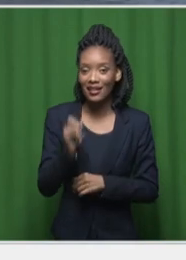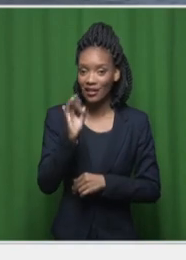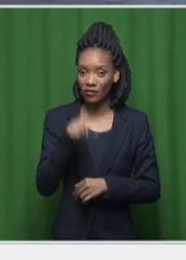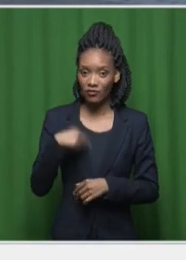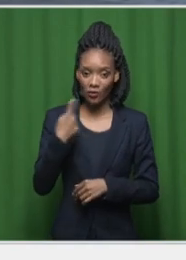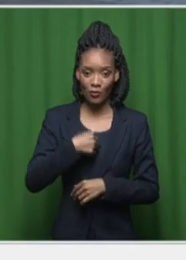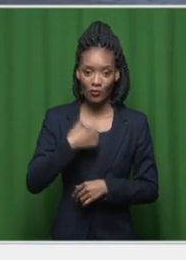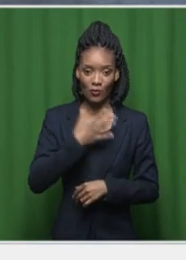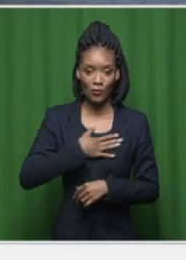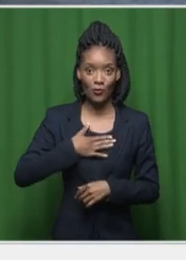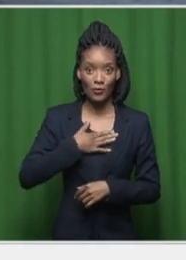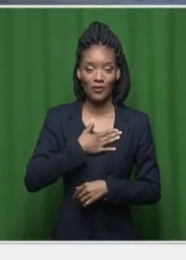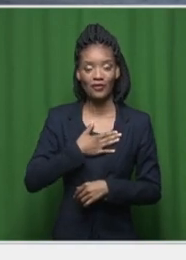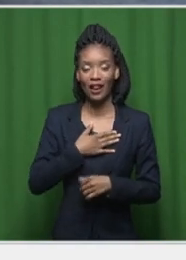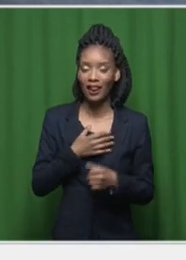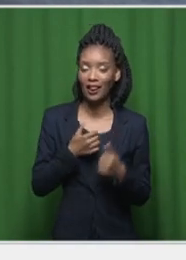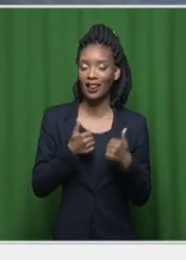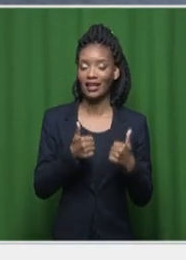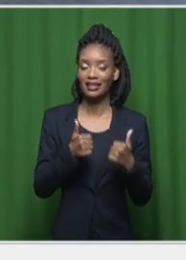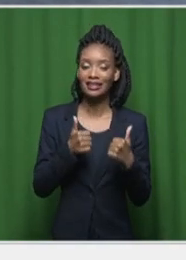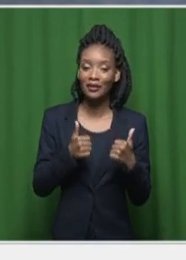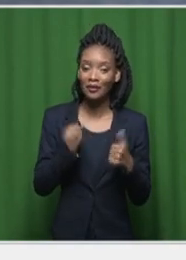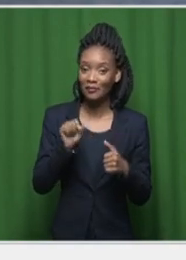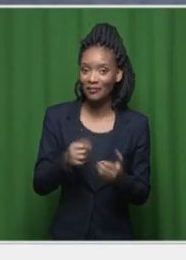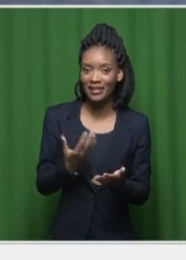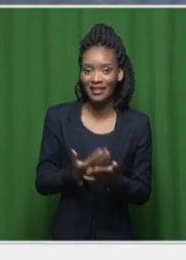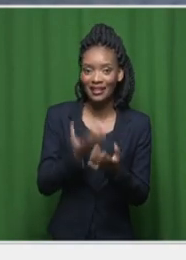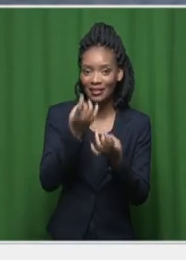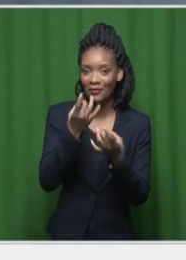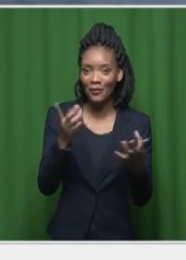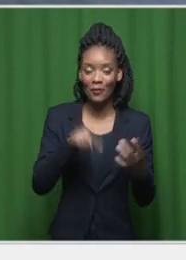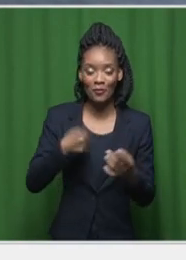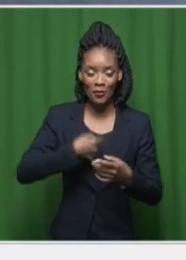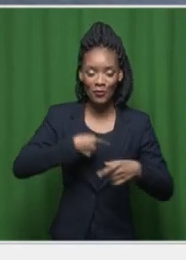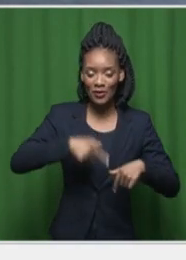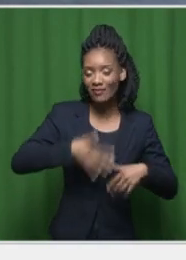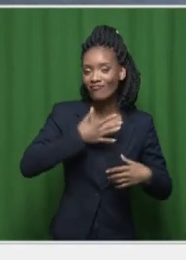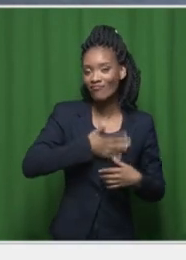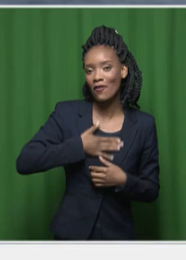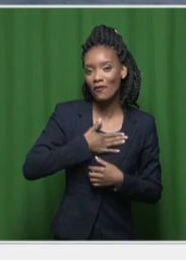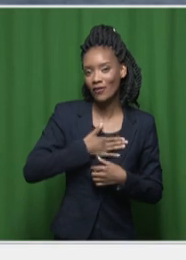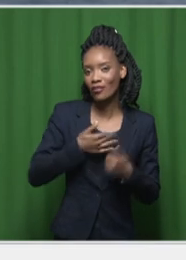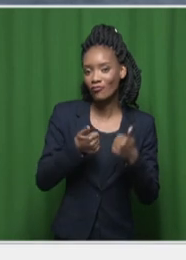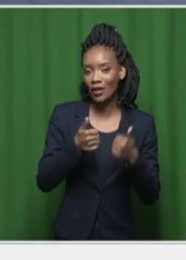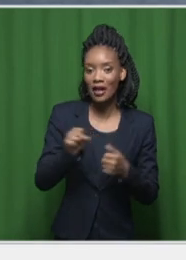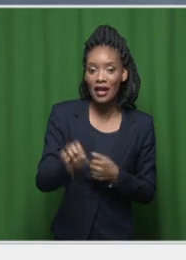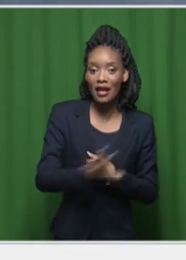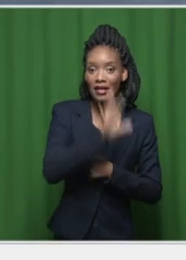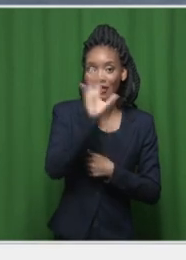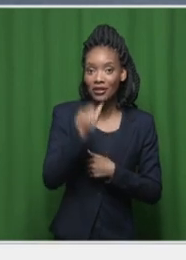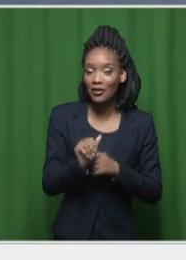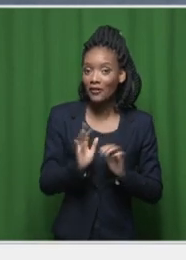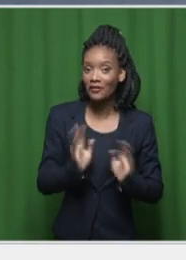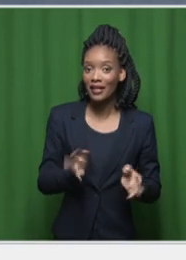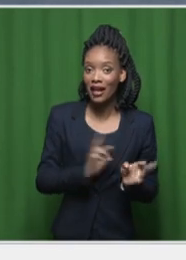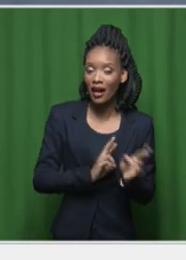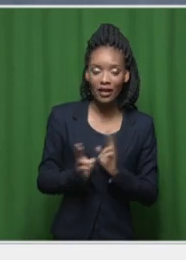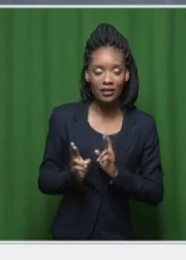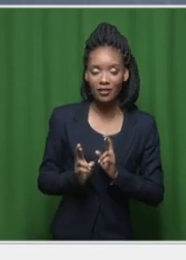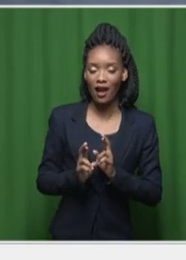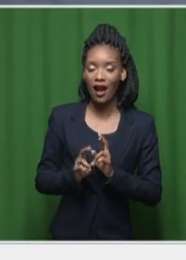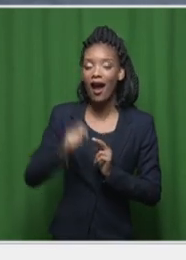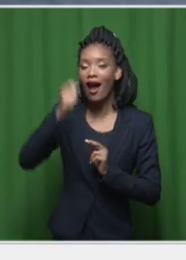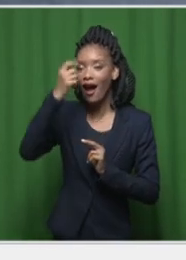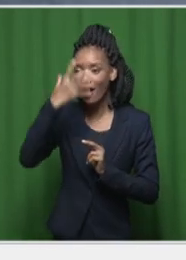that atmosphere more, I can tell you something. It is definitely something we're feeling here. But it's not only South Africa that's open for business. It's Africa that is